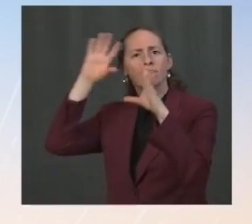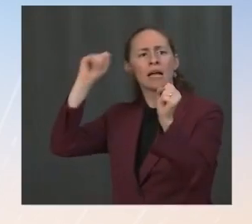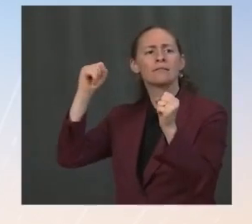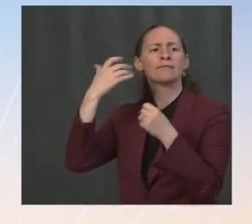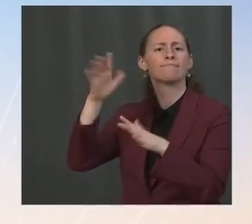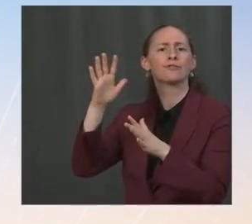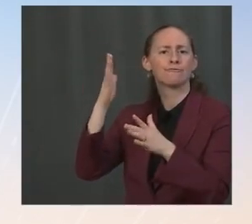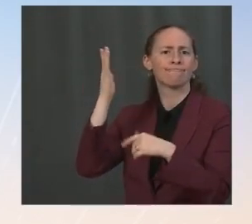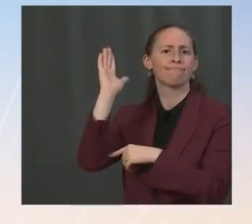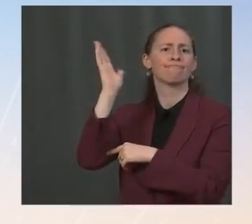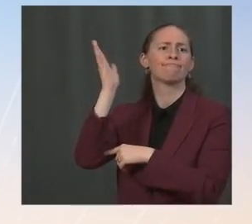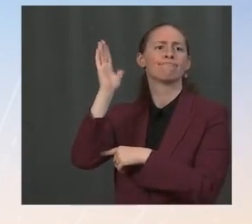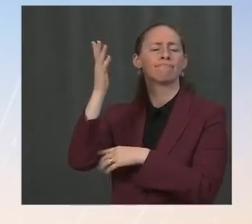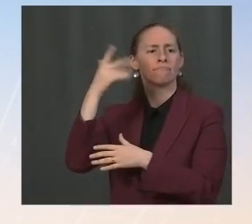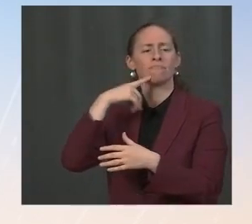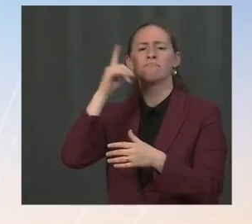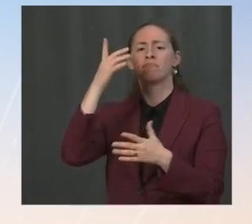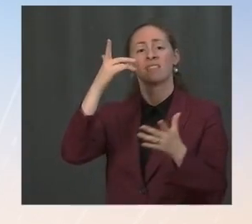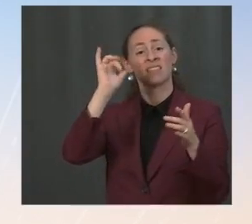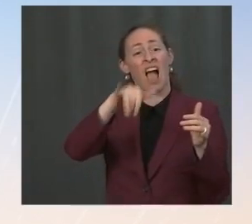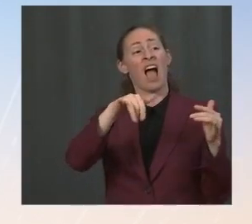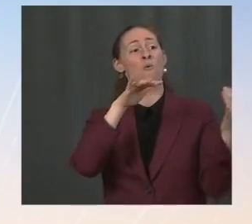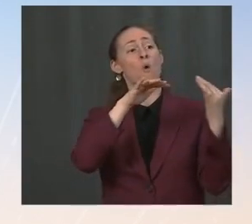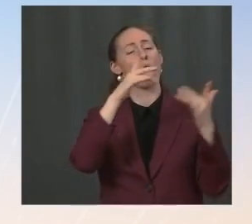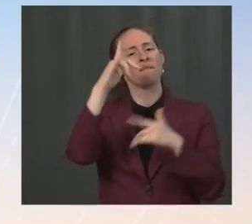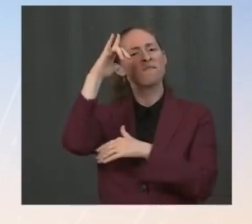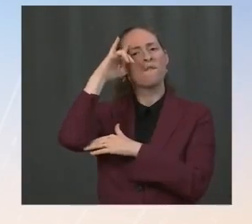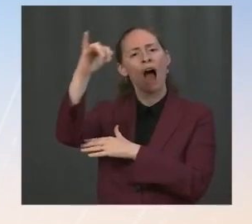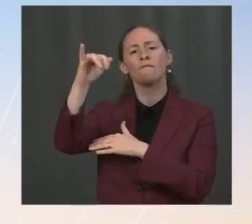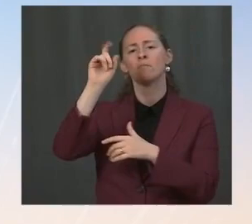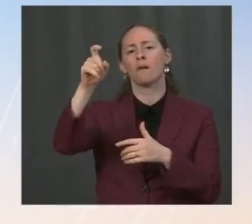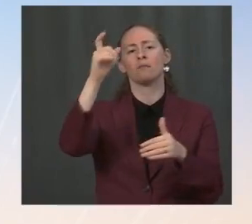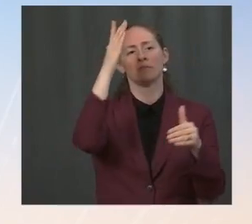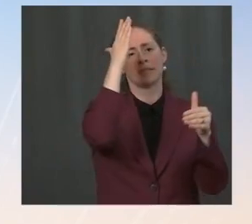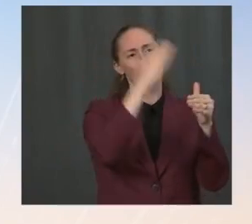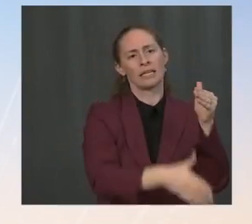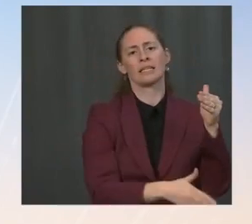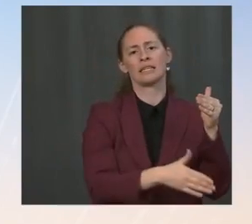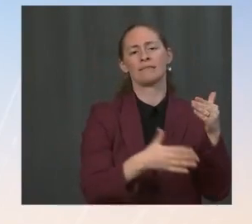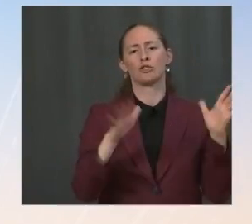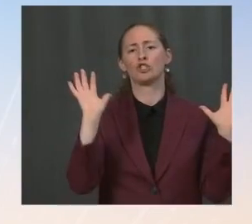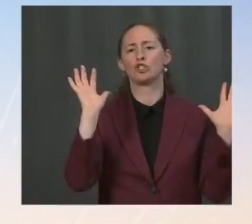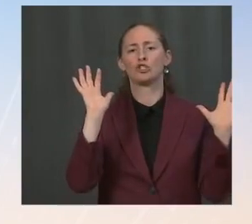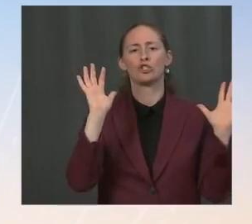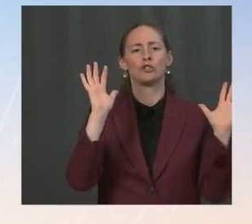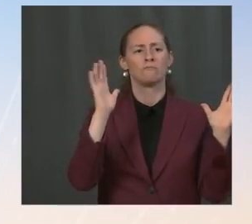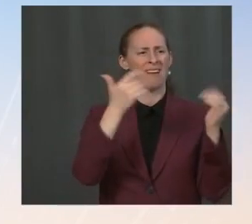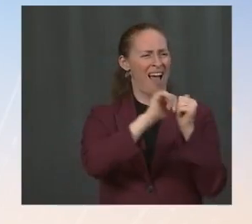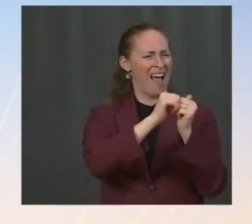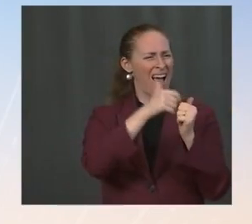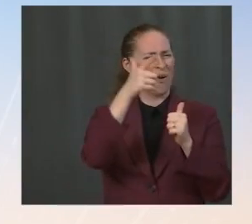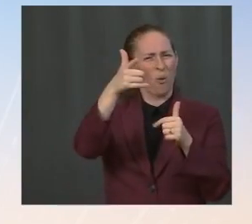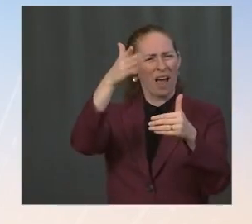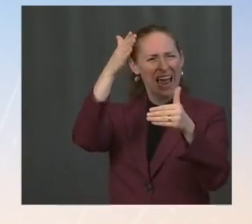end the forever wars. How do you end the forever wars in Afghanistan if you are still, or if the